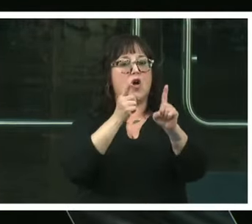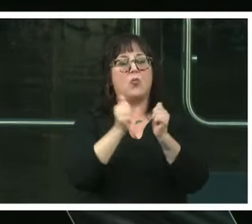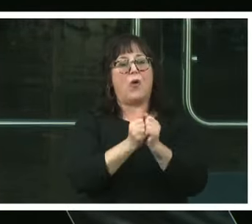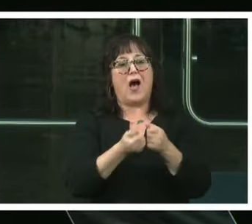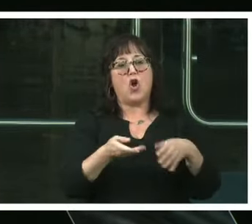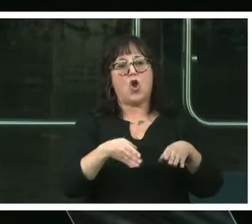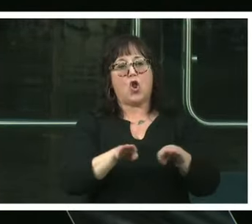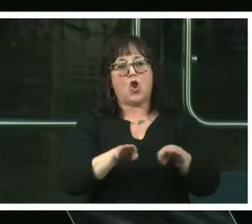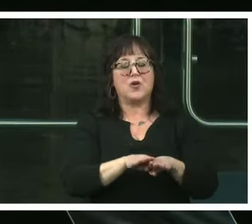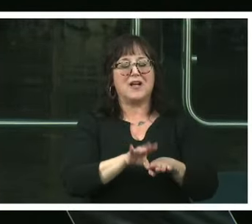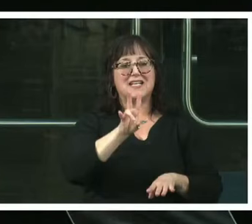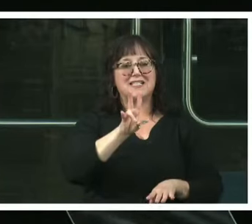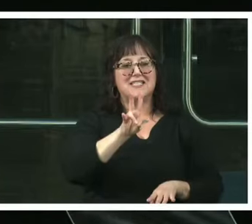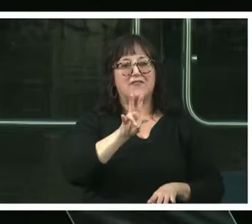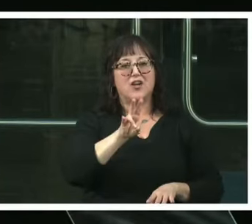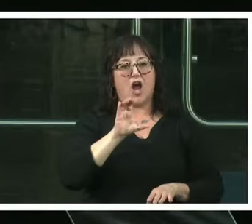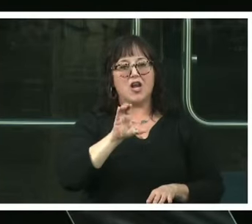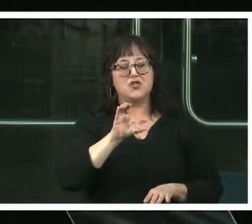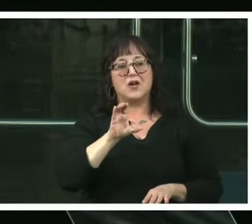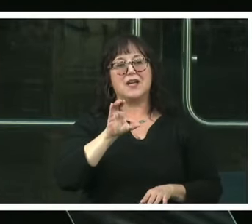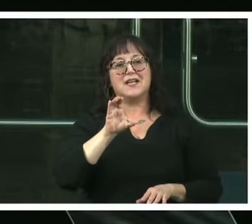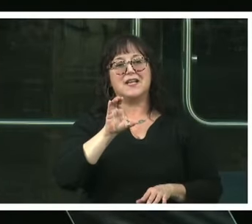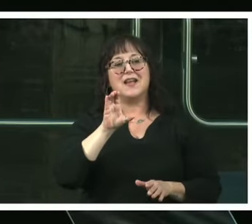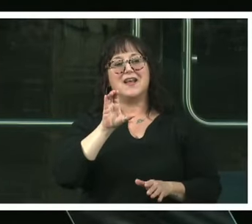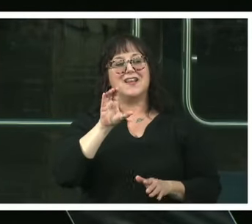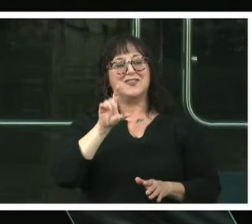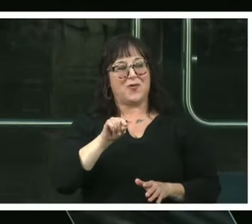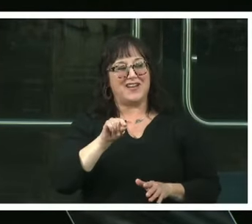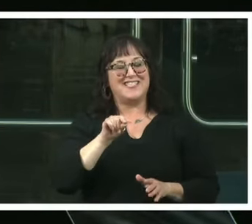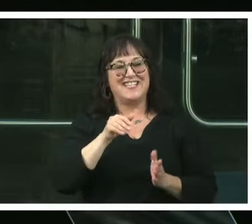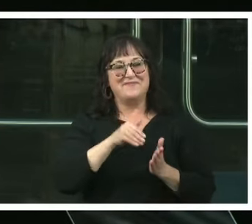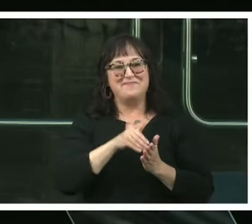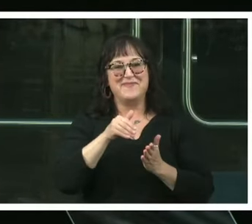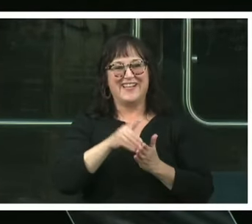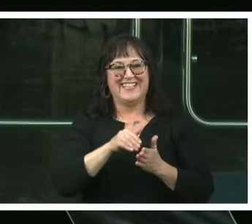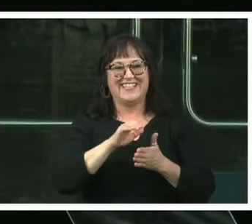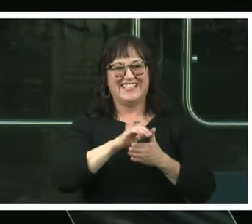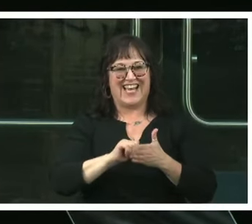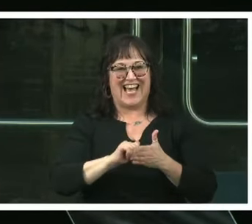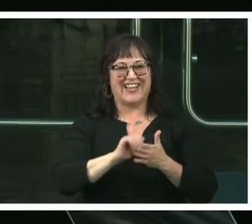$720 million budget deficit.